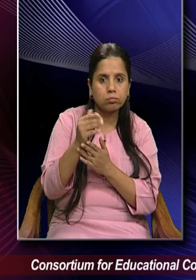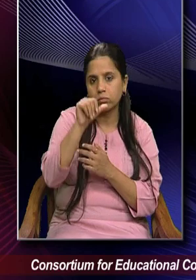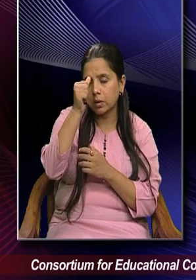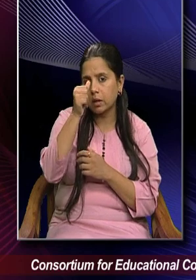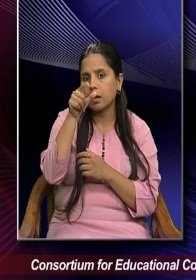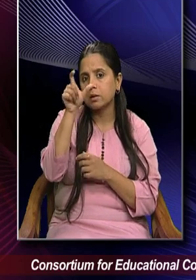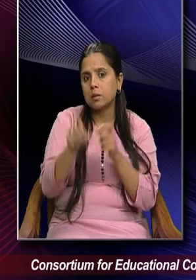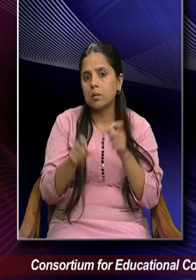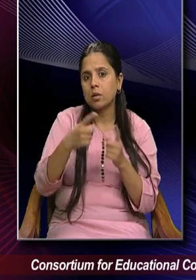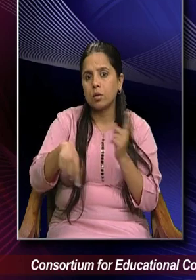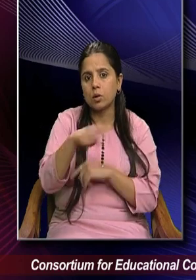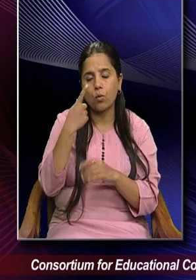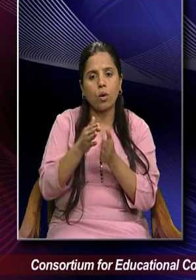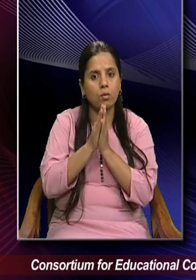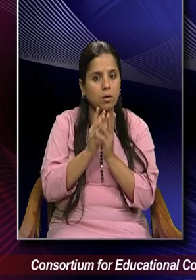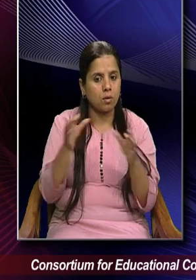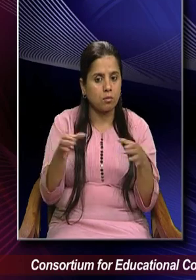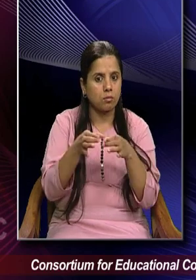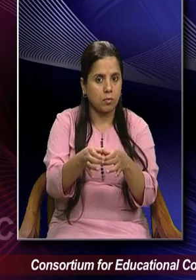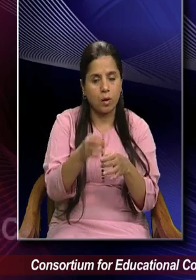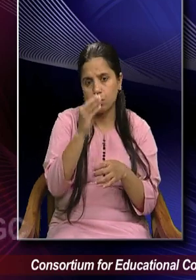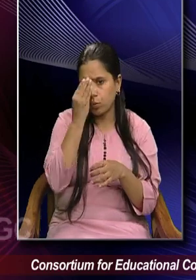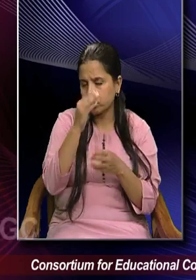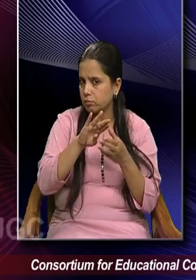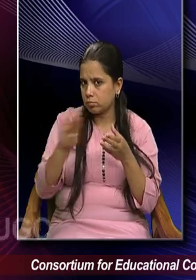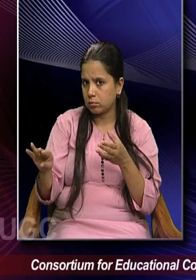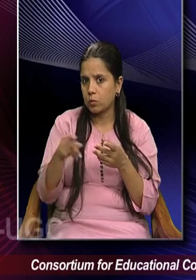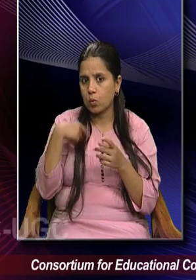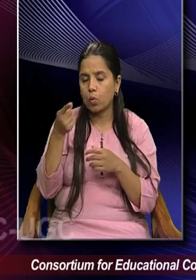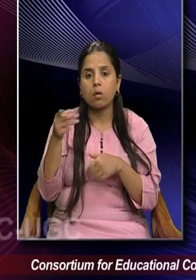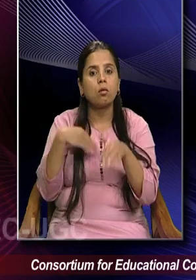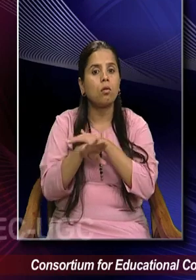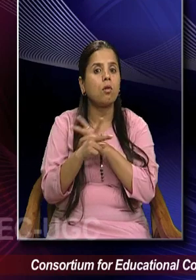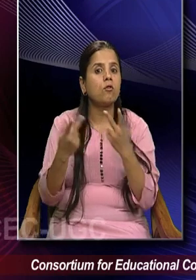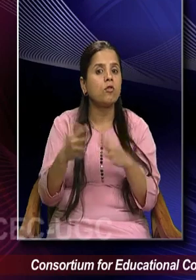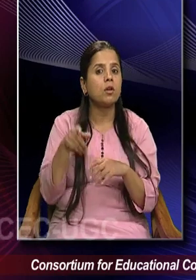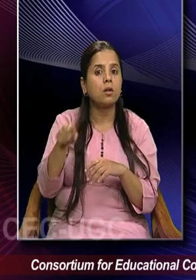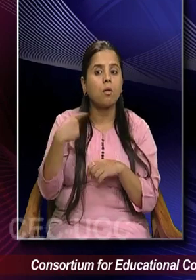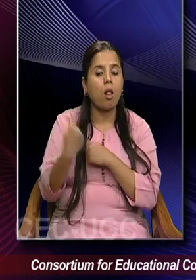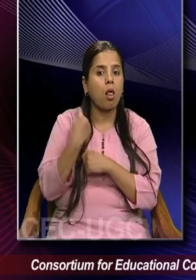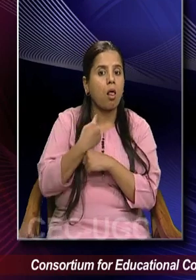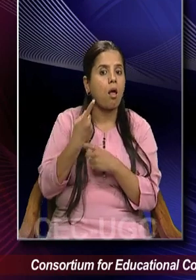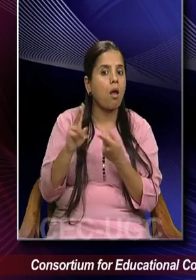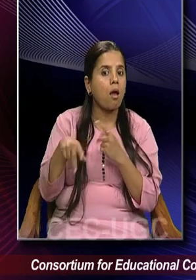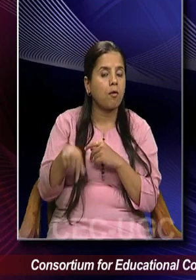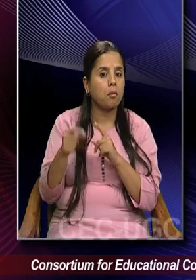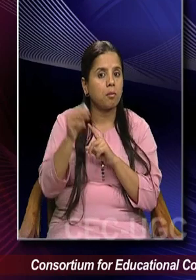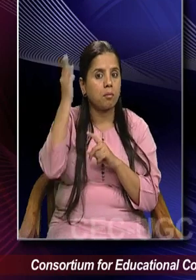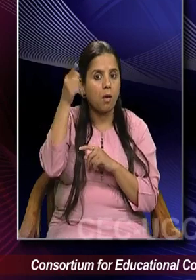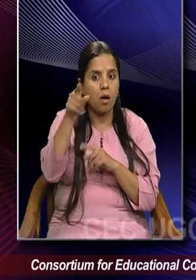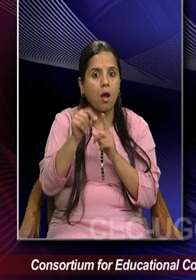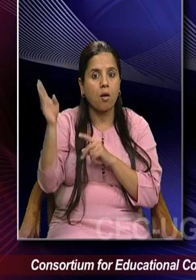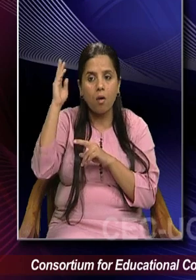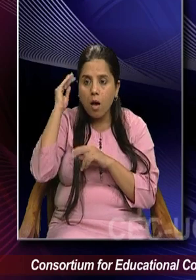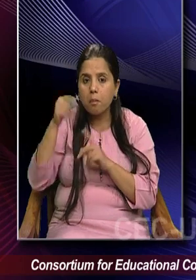citizenship for religious minorities, excluding Muslim, who fled persecution from Pakistan, Bangladesh,